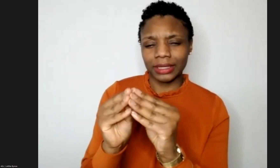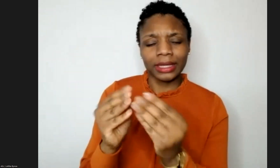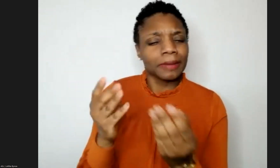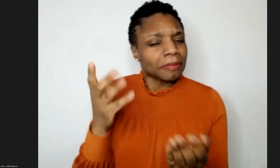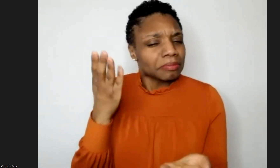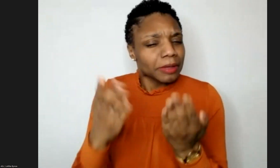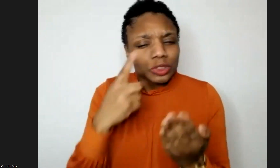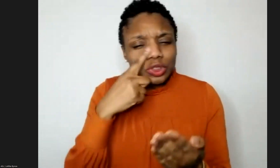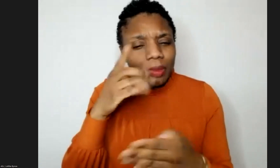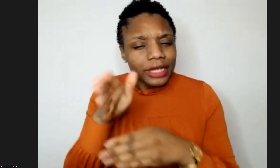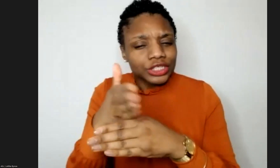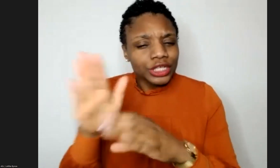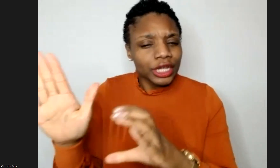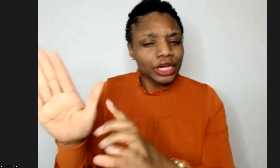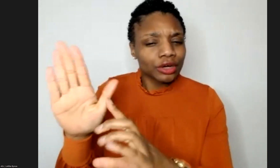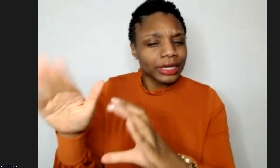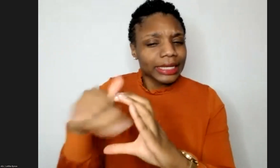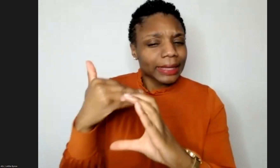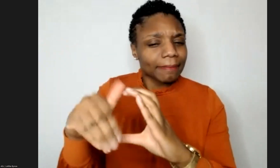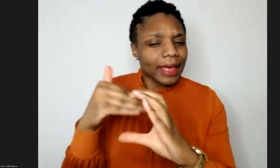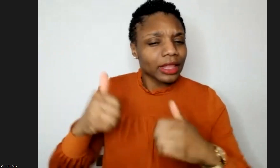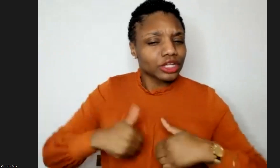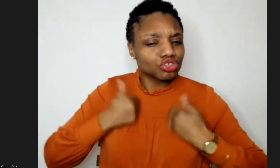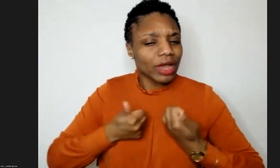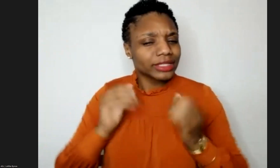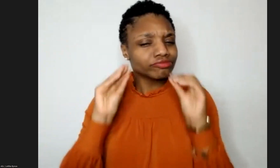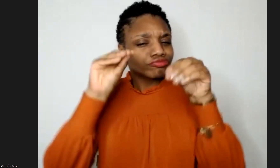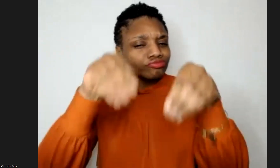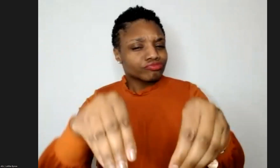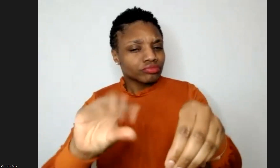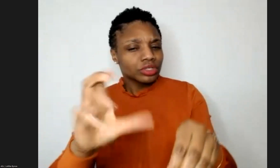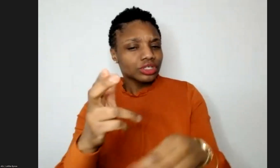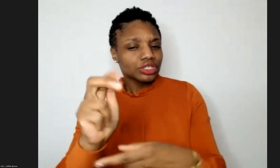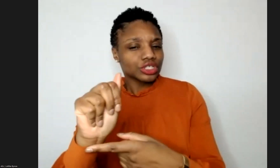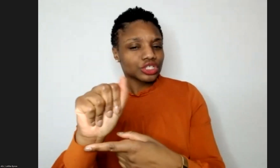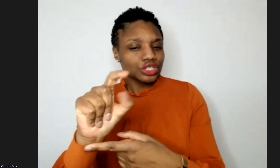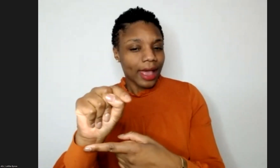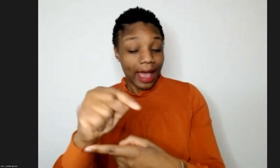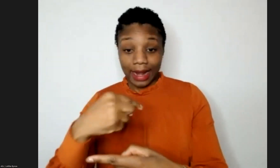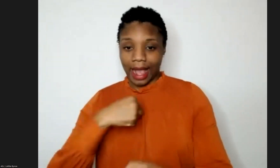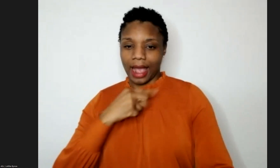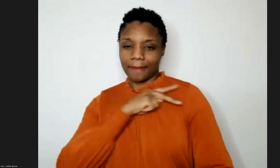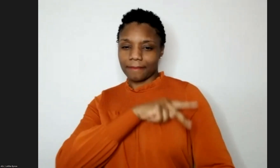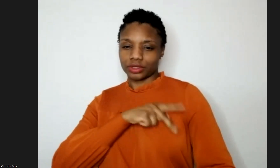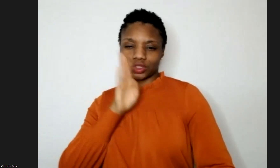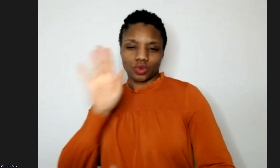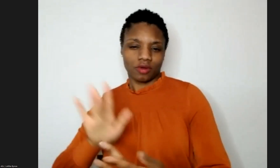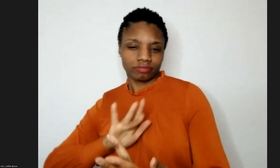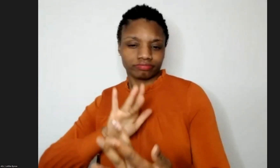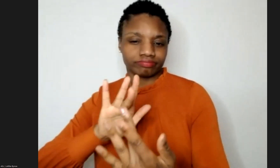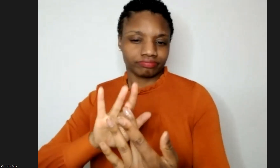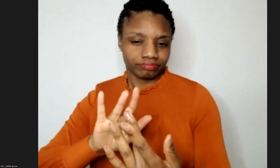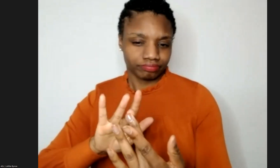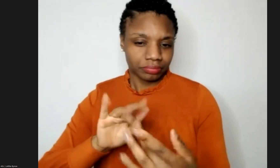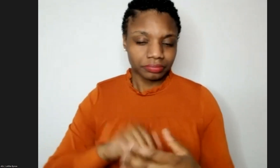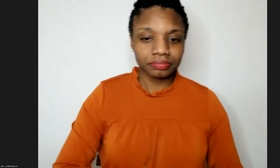or, well, I guess if you would like to put your email in the chat, that would be great. And then I can follow up with you. And then the